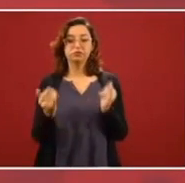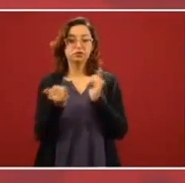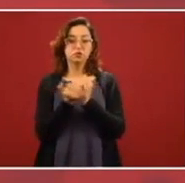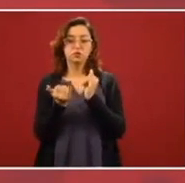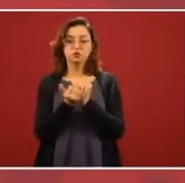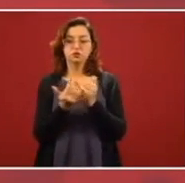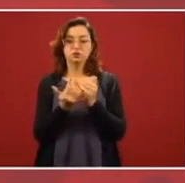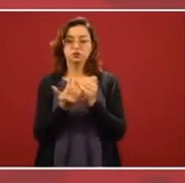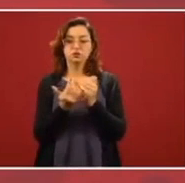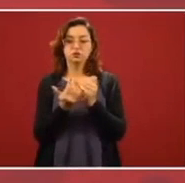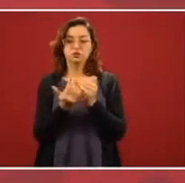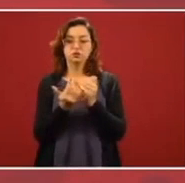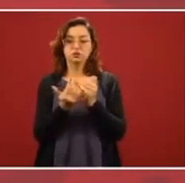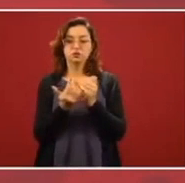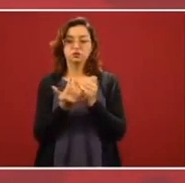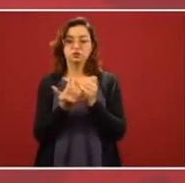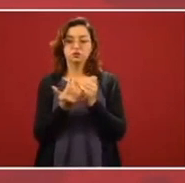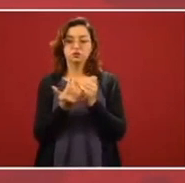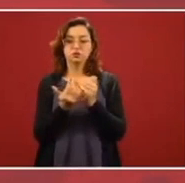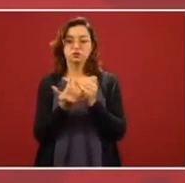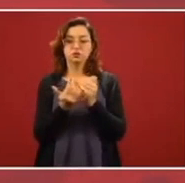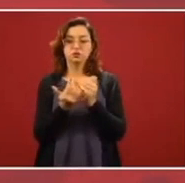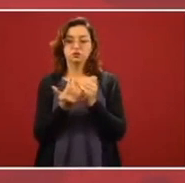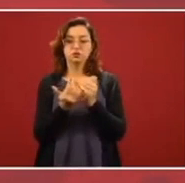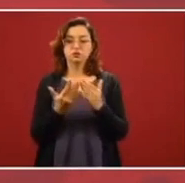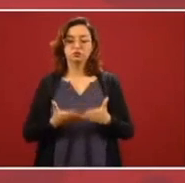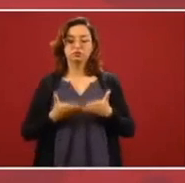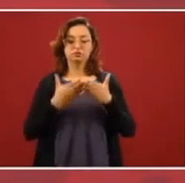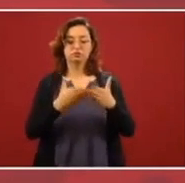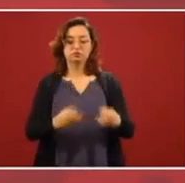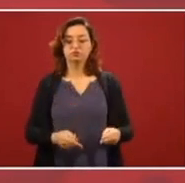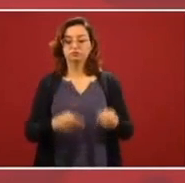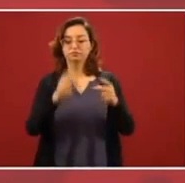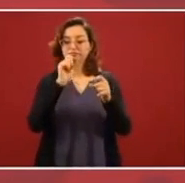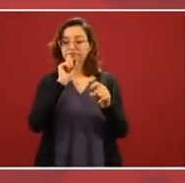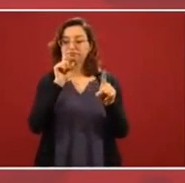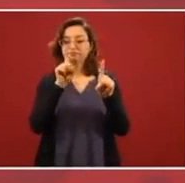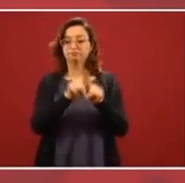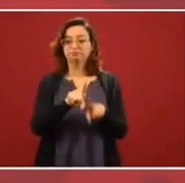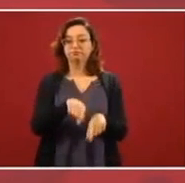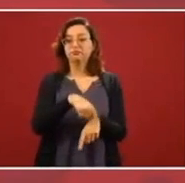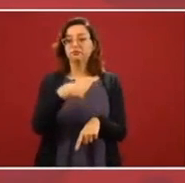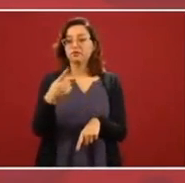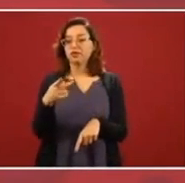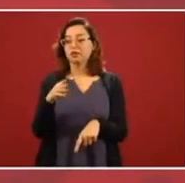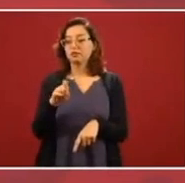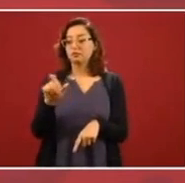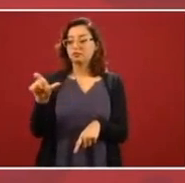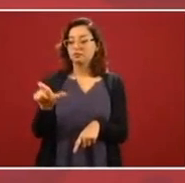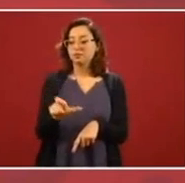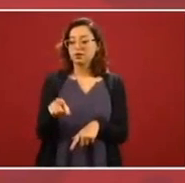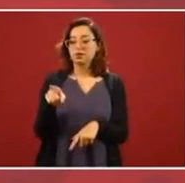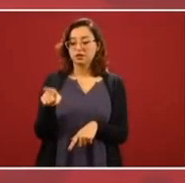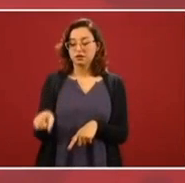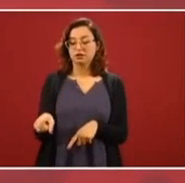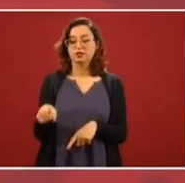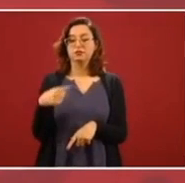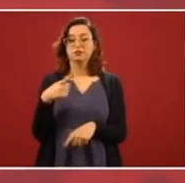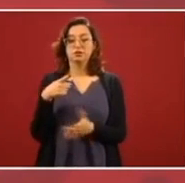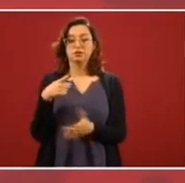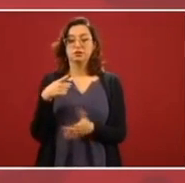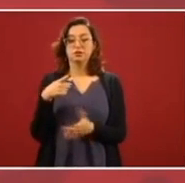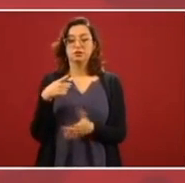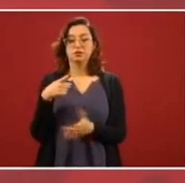Mercante lo mismo. And the same with the merchant marines. Pemex tenía sus